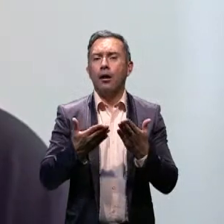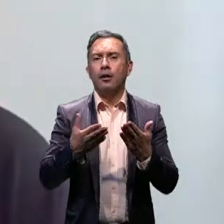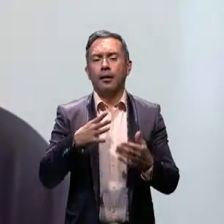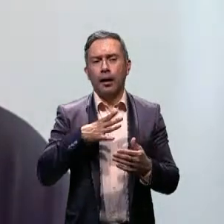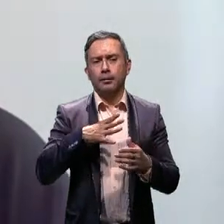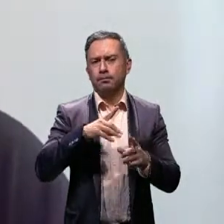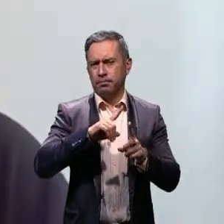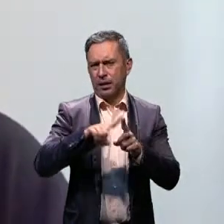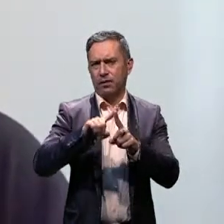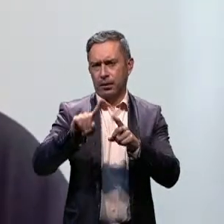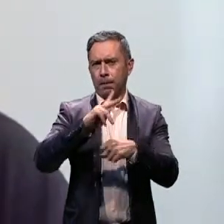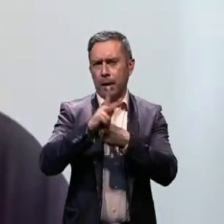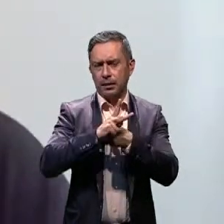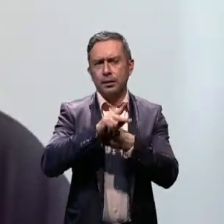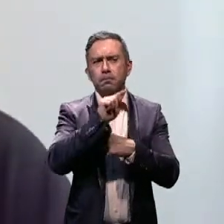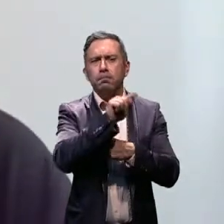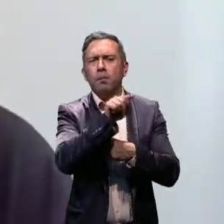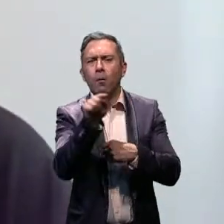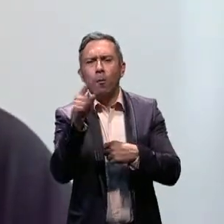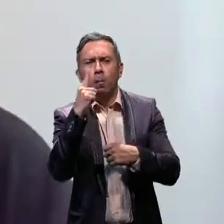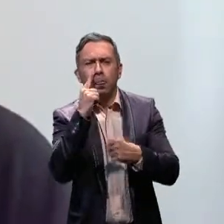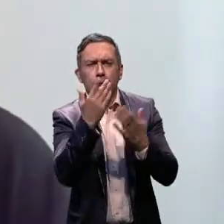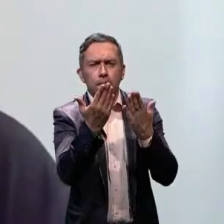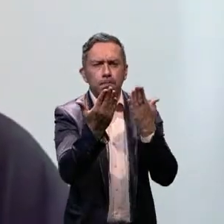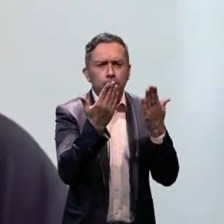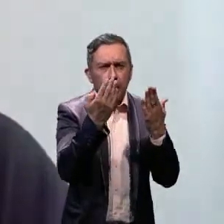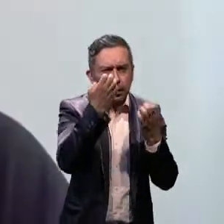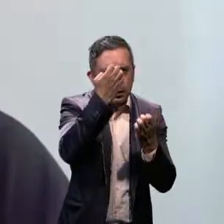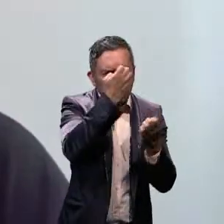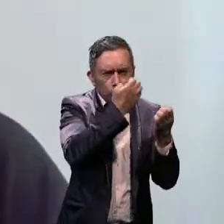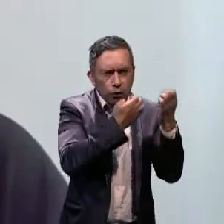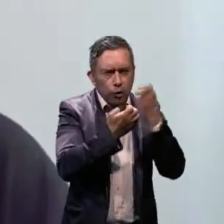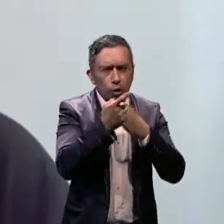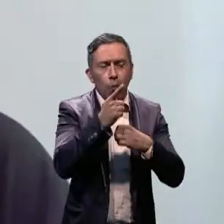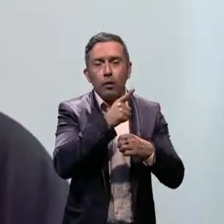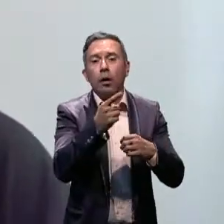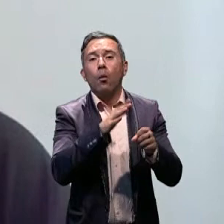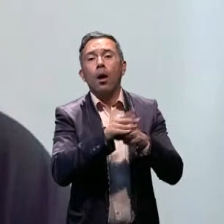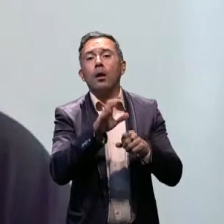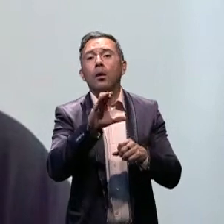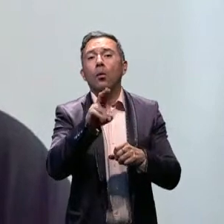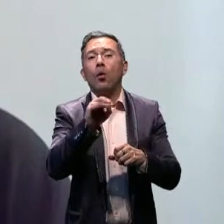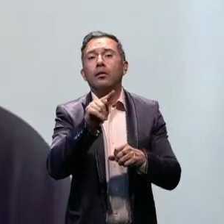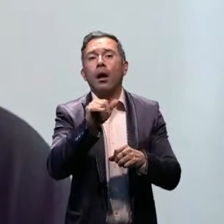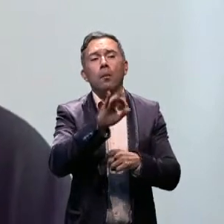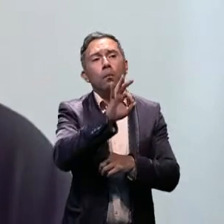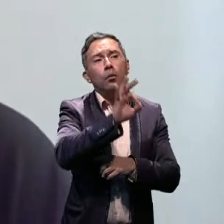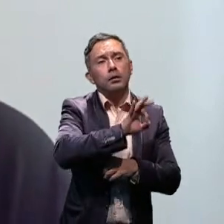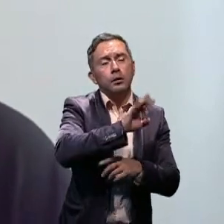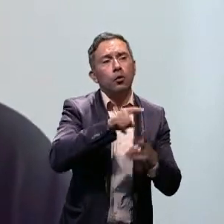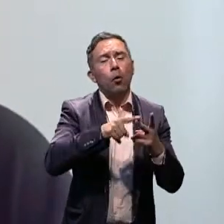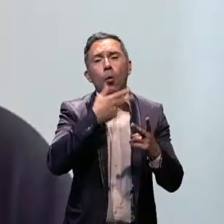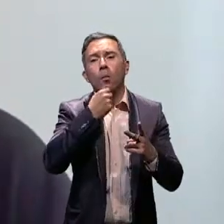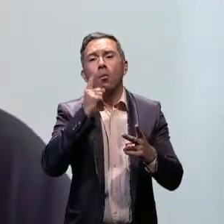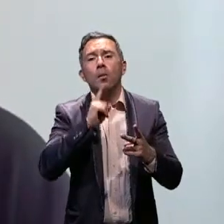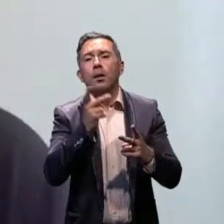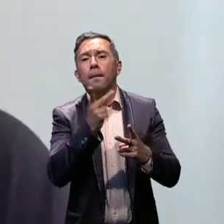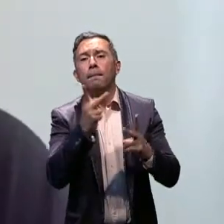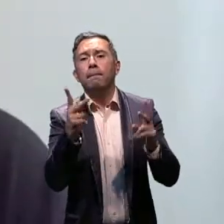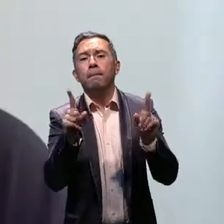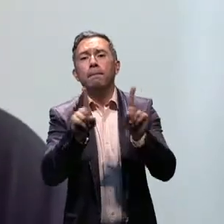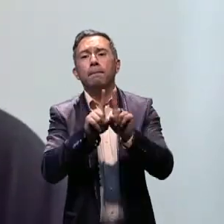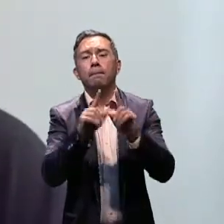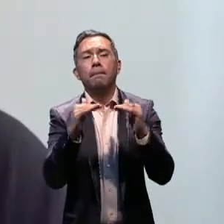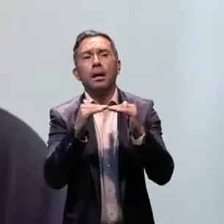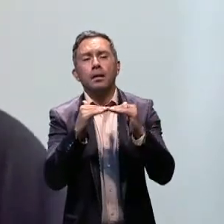what we believe in the different countries. I mean, we have to include the measurement, the quotas, the parity,